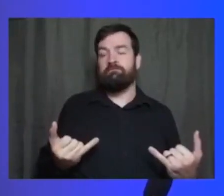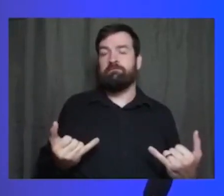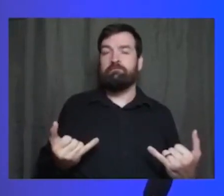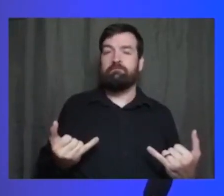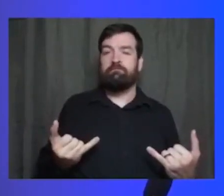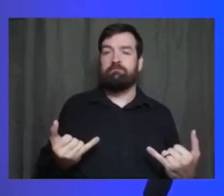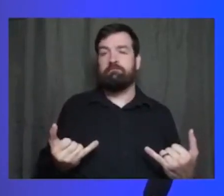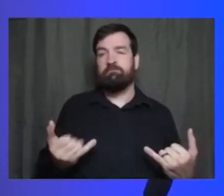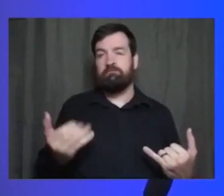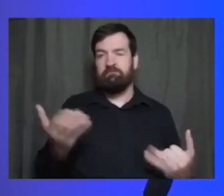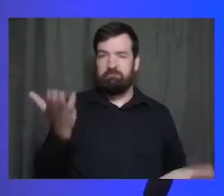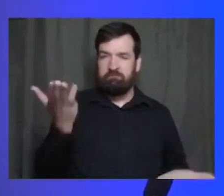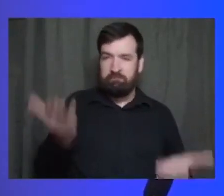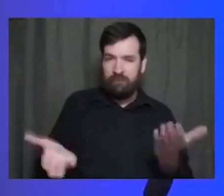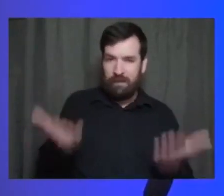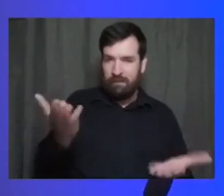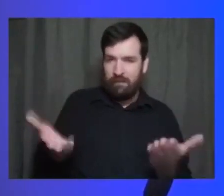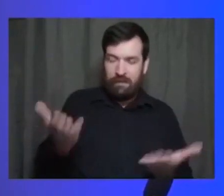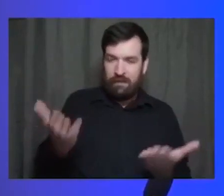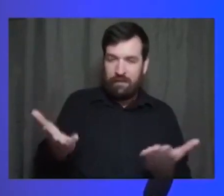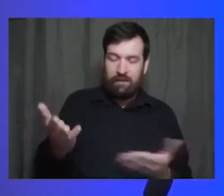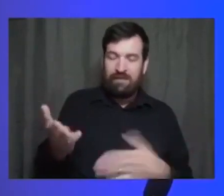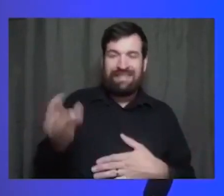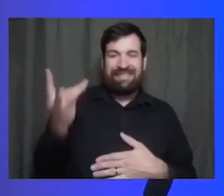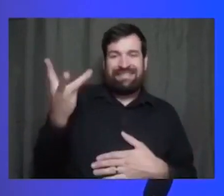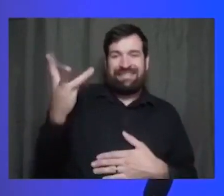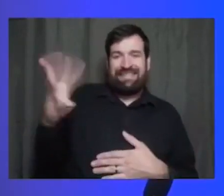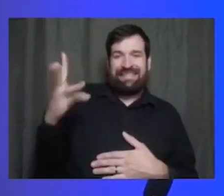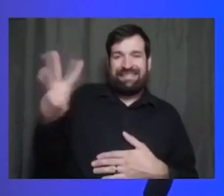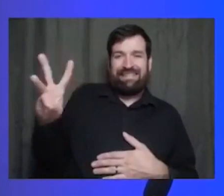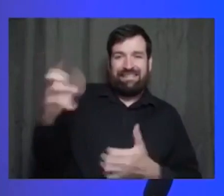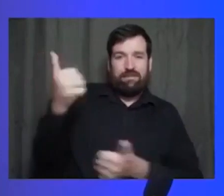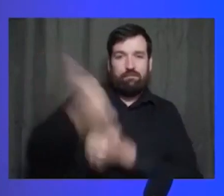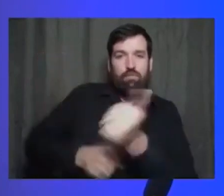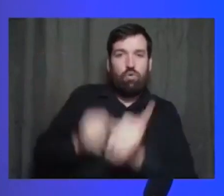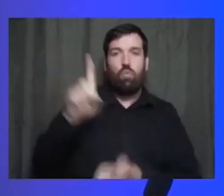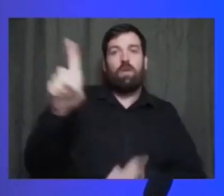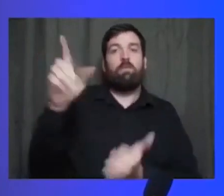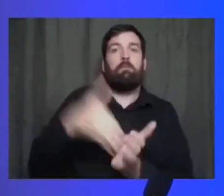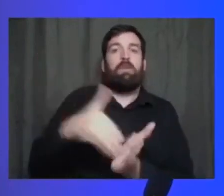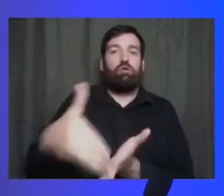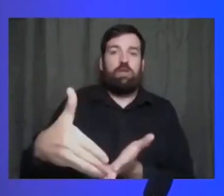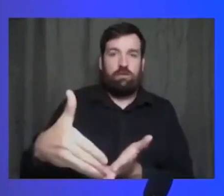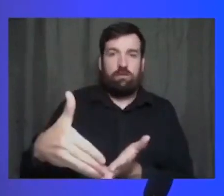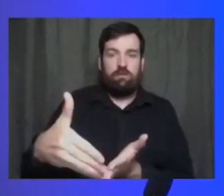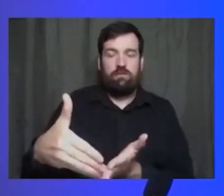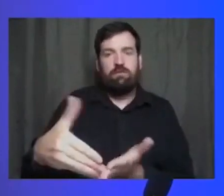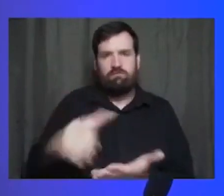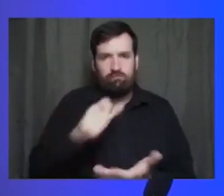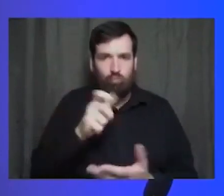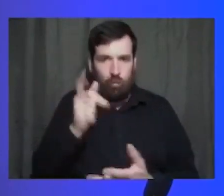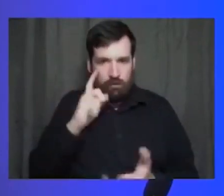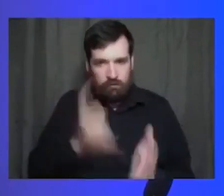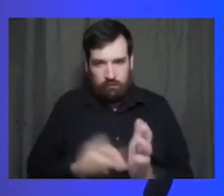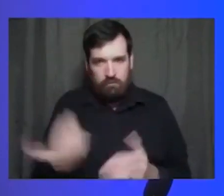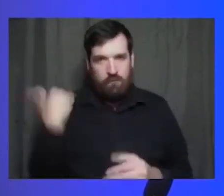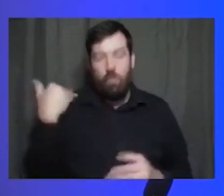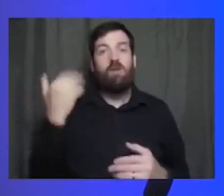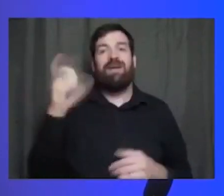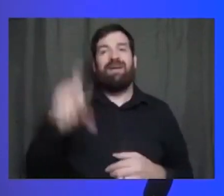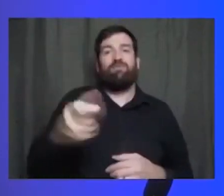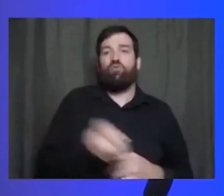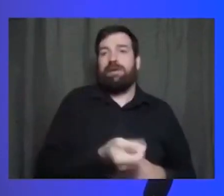around 16 per 1 million doses, which is why we wouldn't have seen it previously, because you have to give several million doses to then